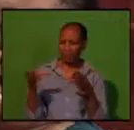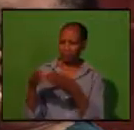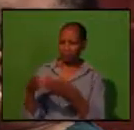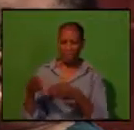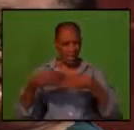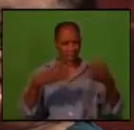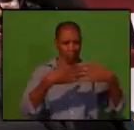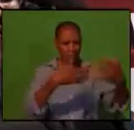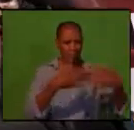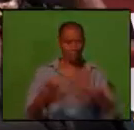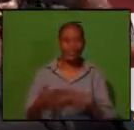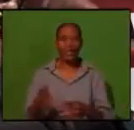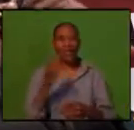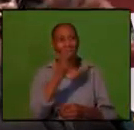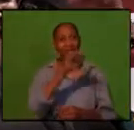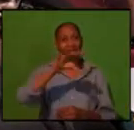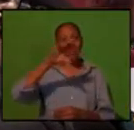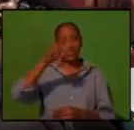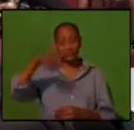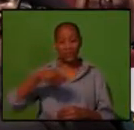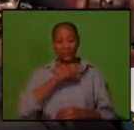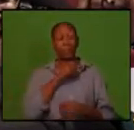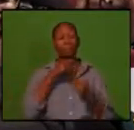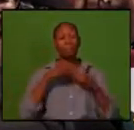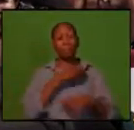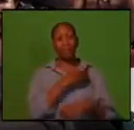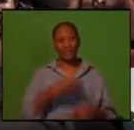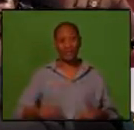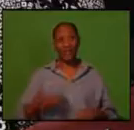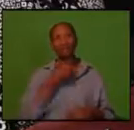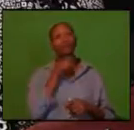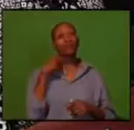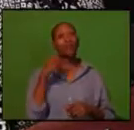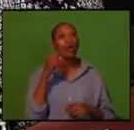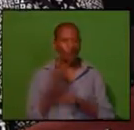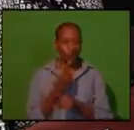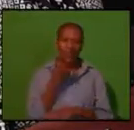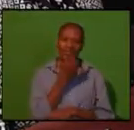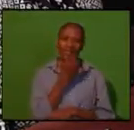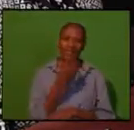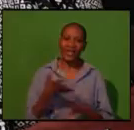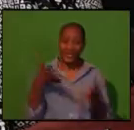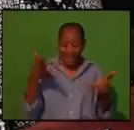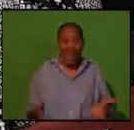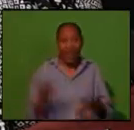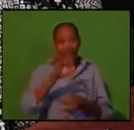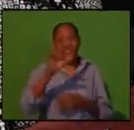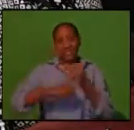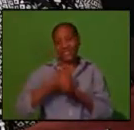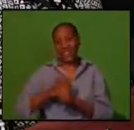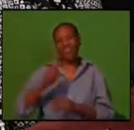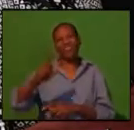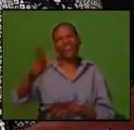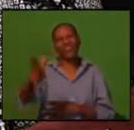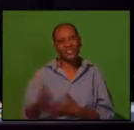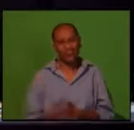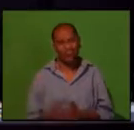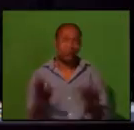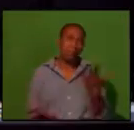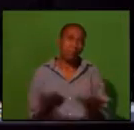committee, ACDP President Reverend Kenneth Meshwe will attest to that fact. And today, 30 years later, this is